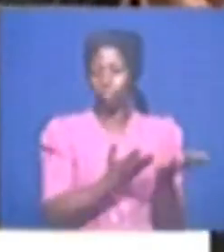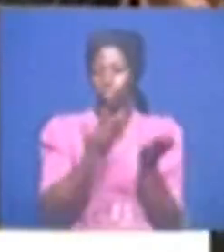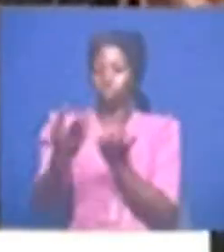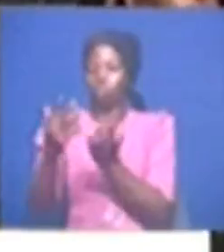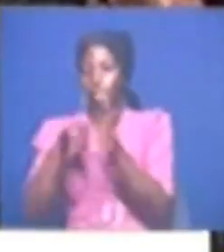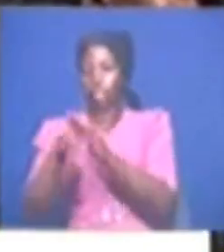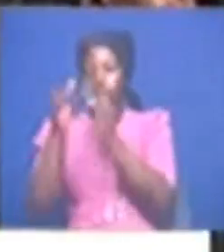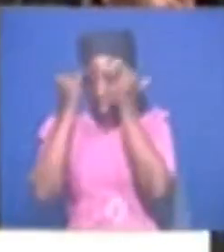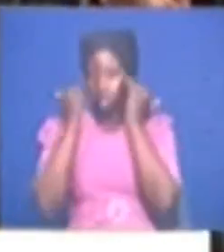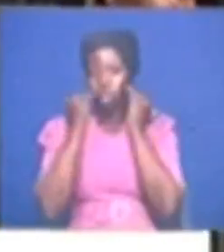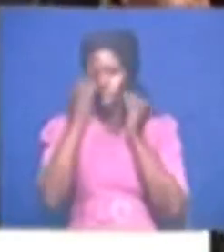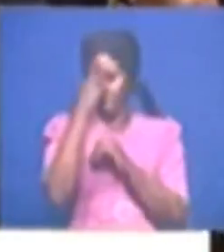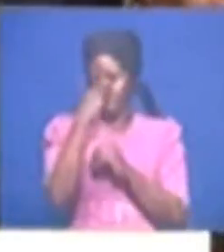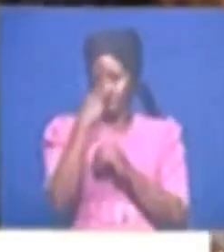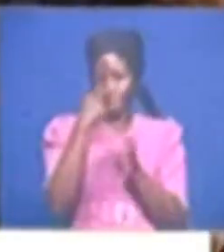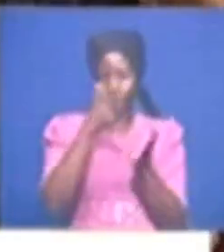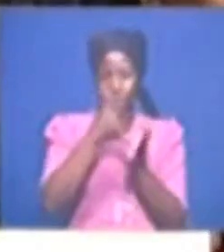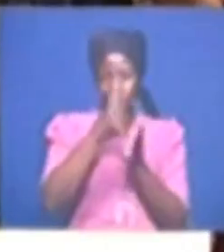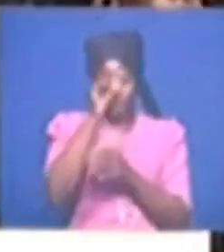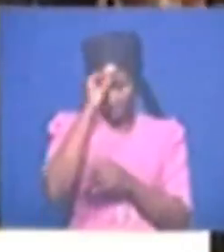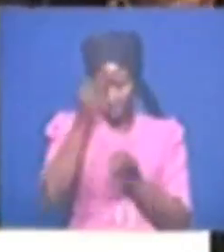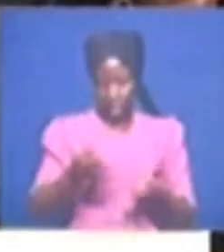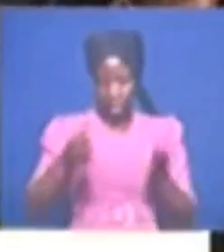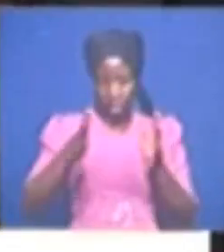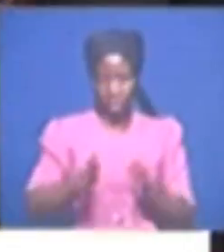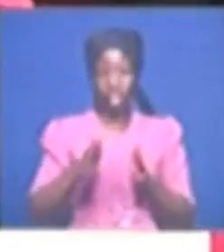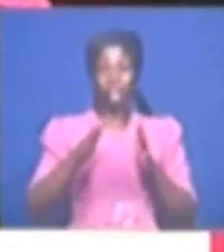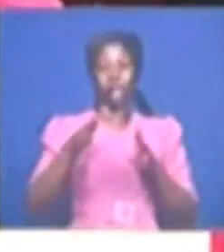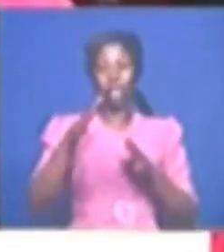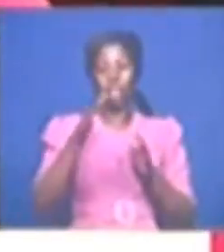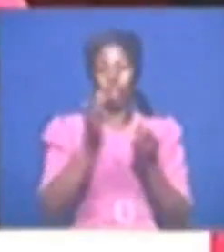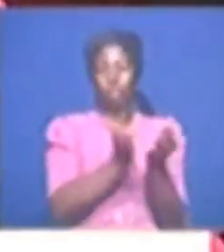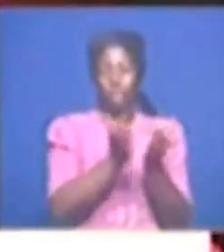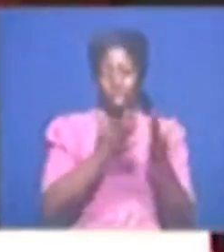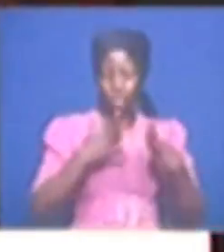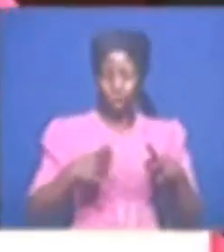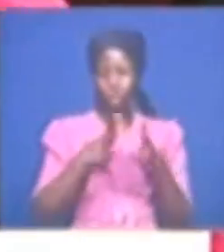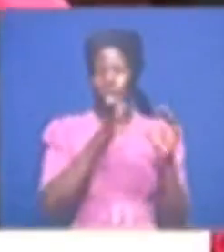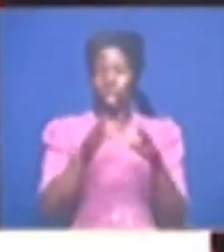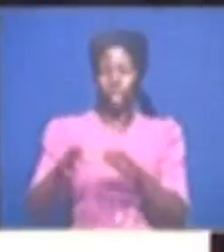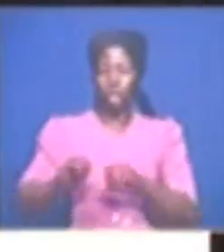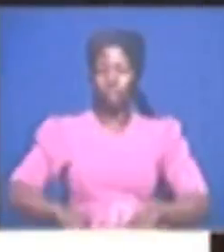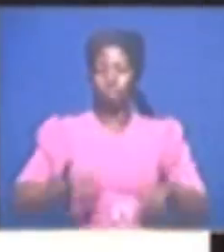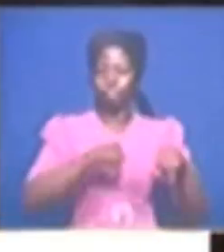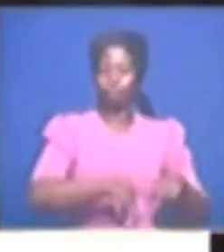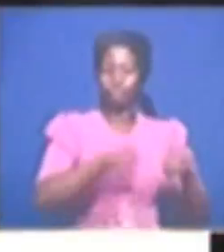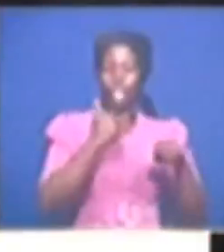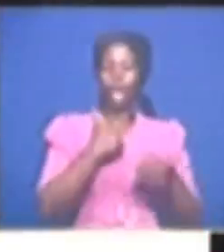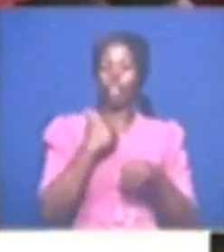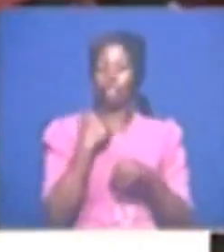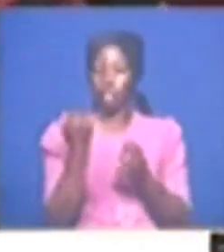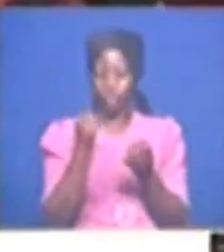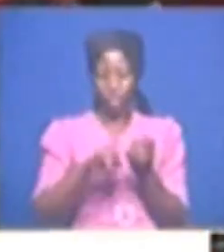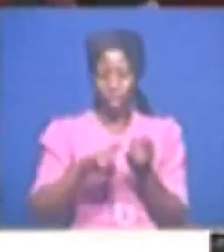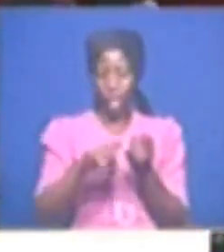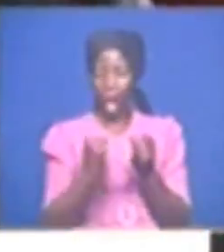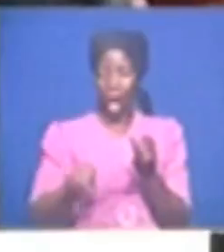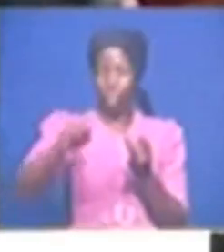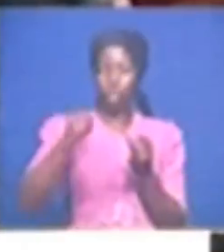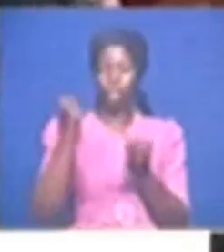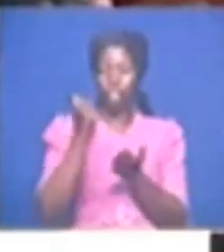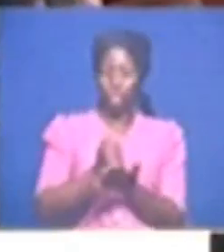included government officers, business people and company bosses, are facing multiple counts, among them abuse of office, conspiracy to